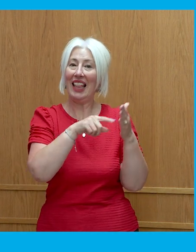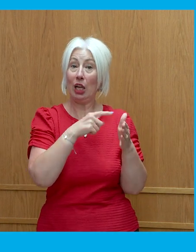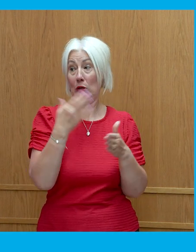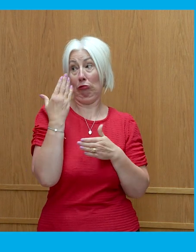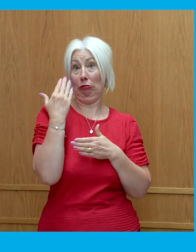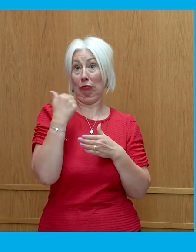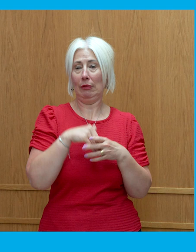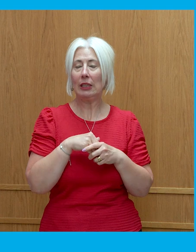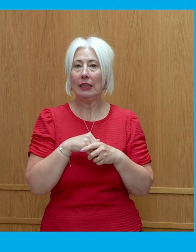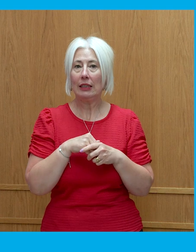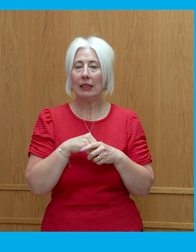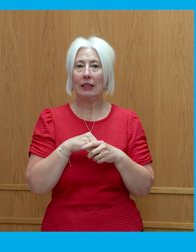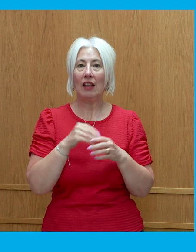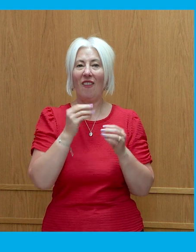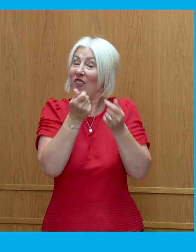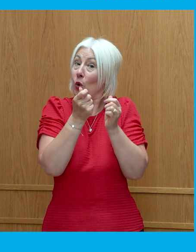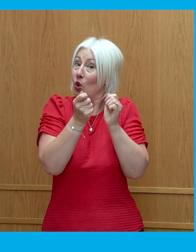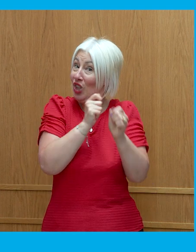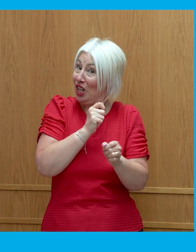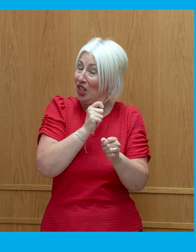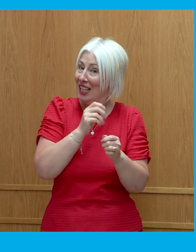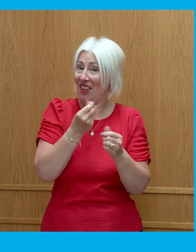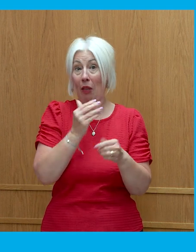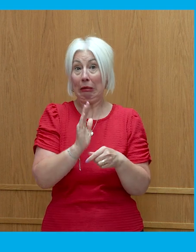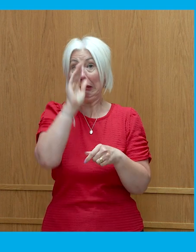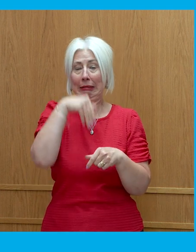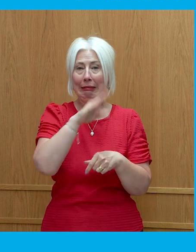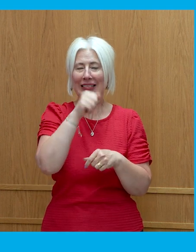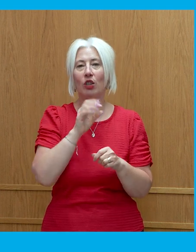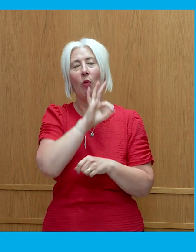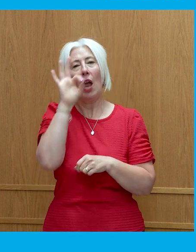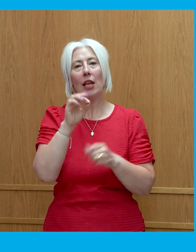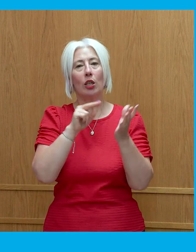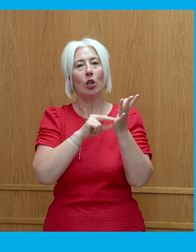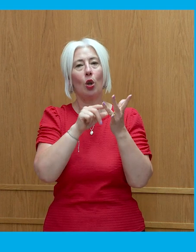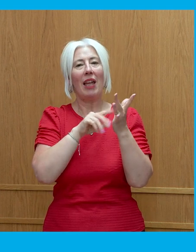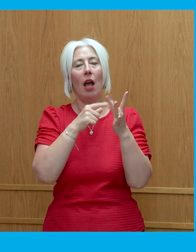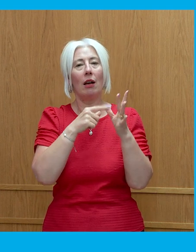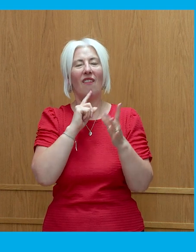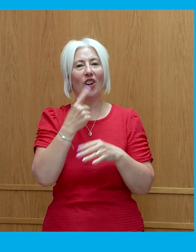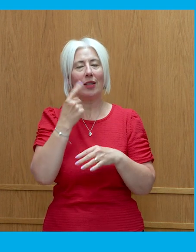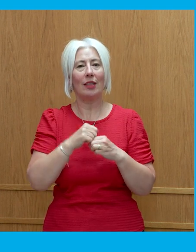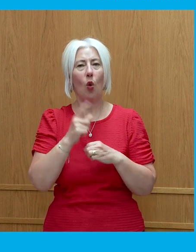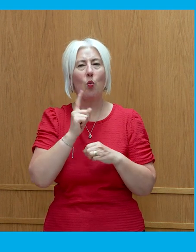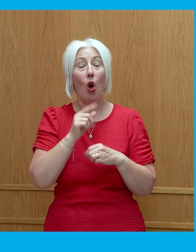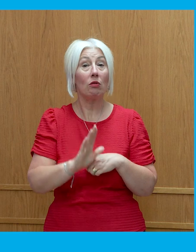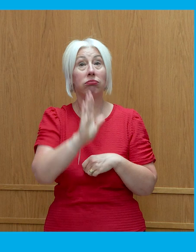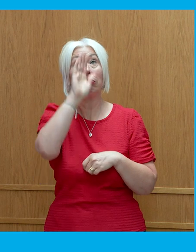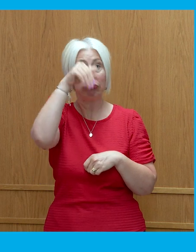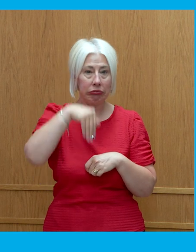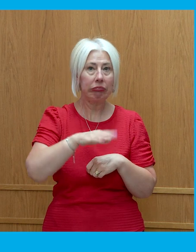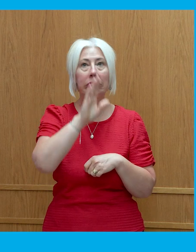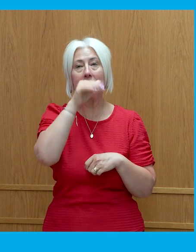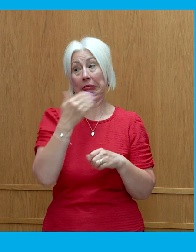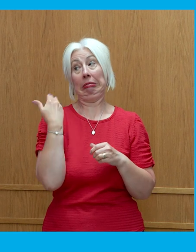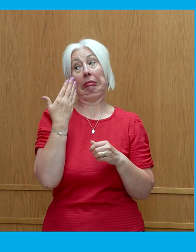weeks. A few changes, a few ups and downs. Nomia, if I can come to you first, what have been the ups and downs of